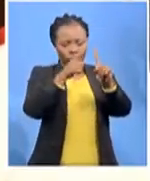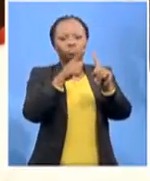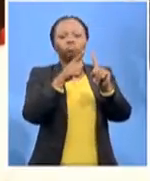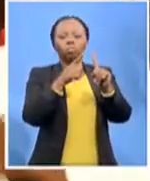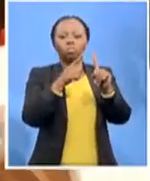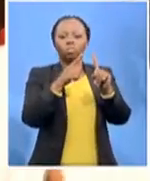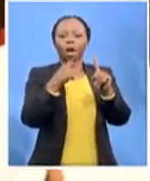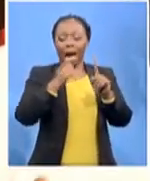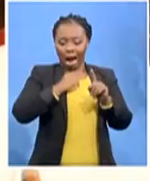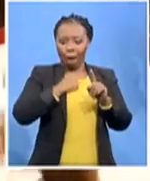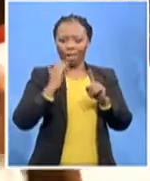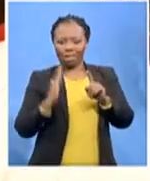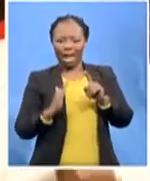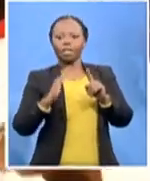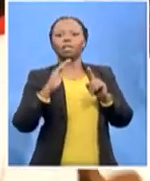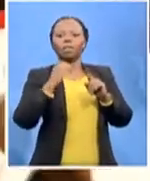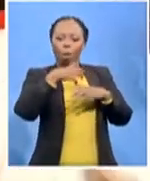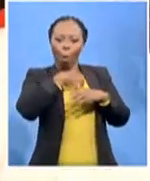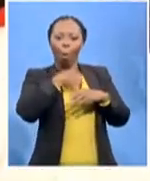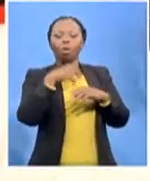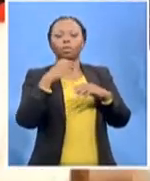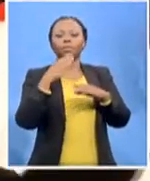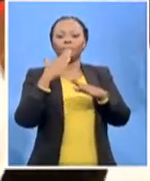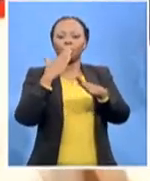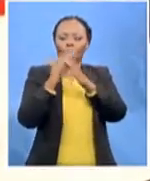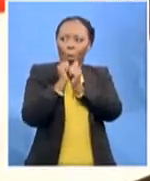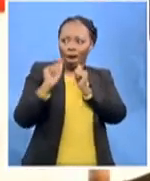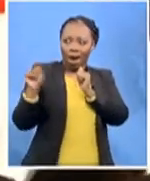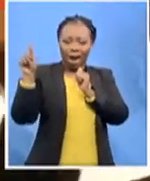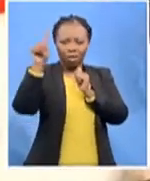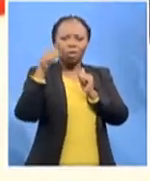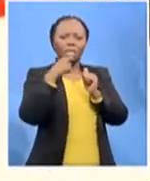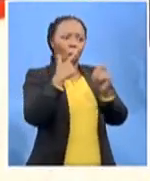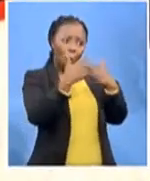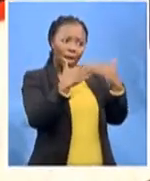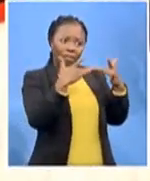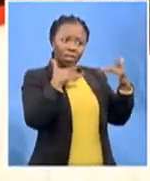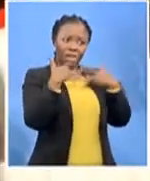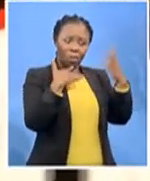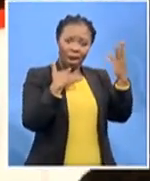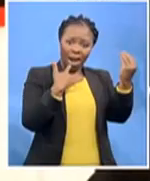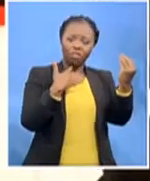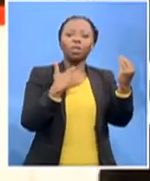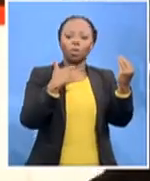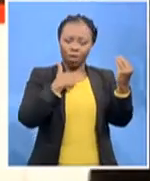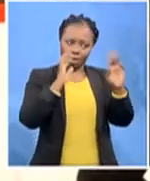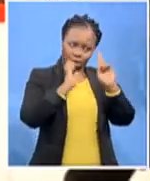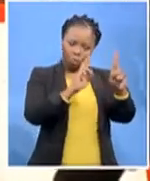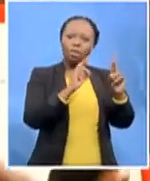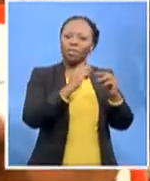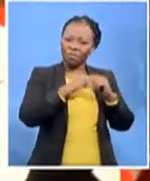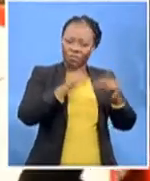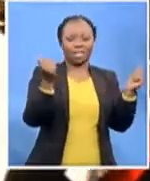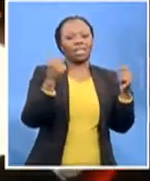council to ascertain that whenever people raise challenges, we respond with immediate effect. But Mayor, there are issues